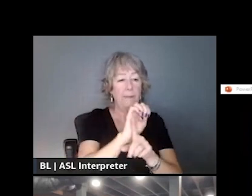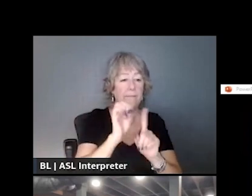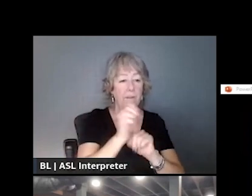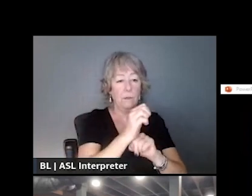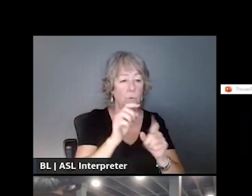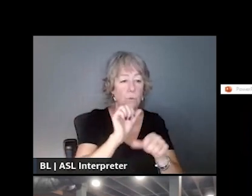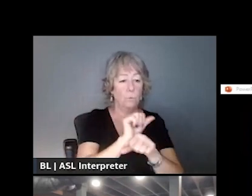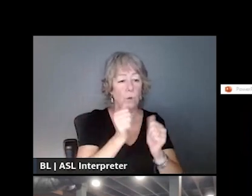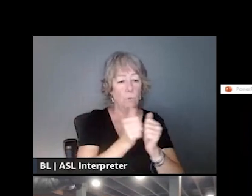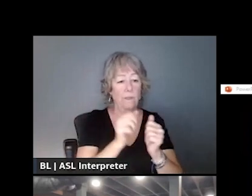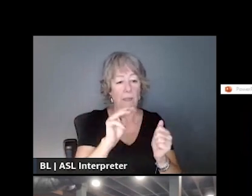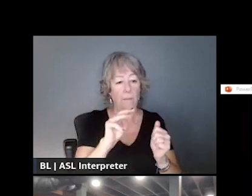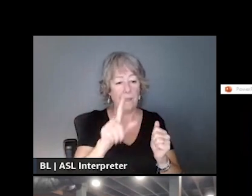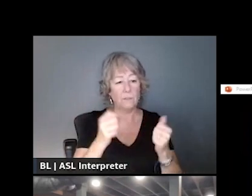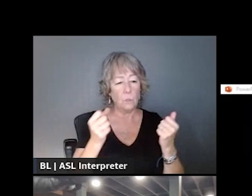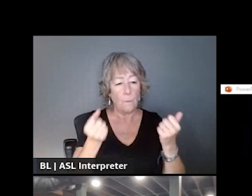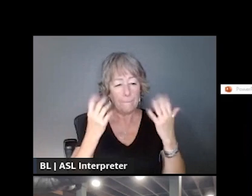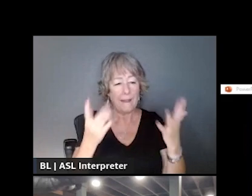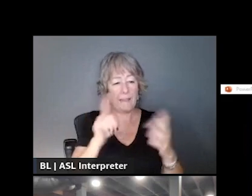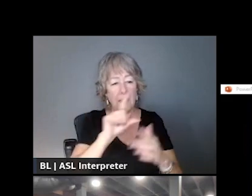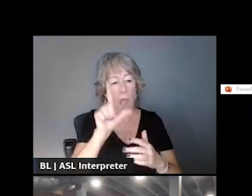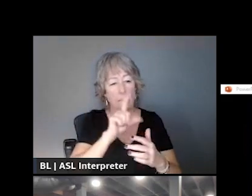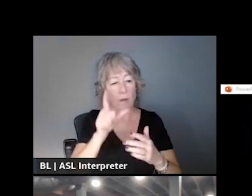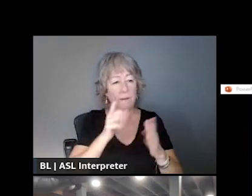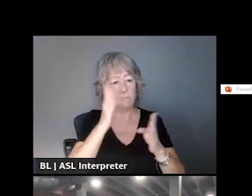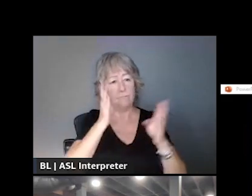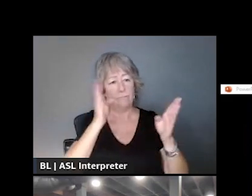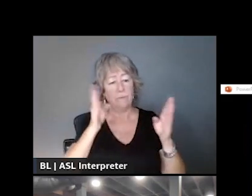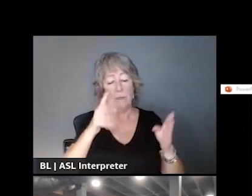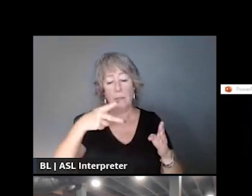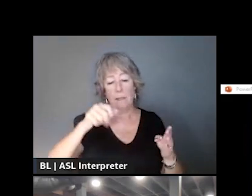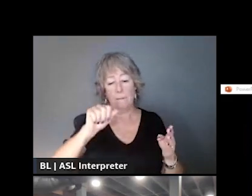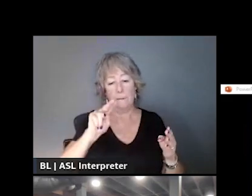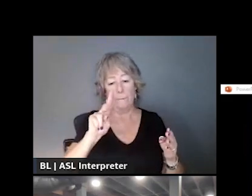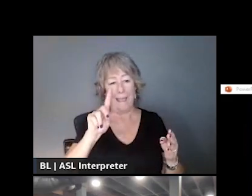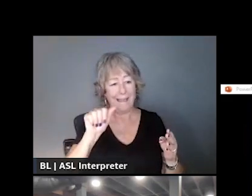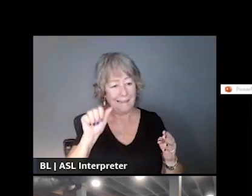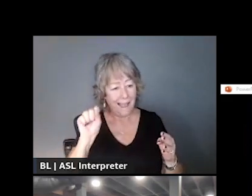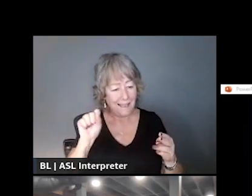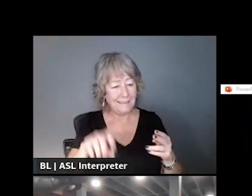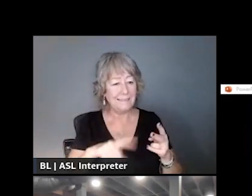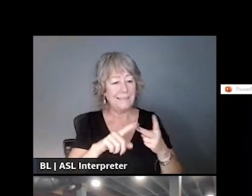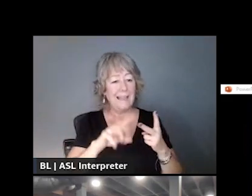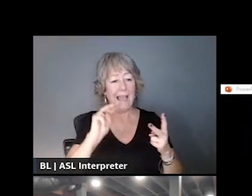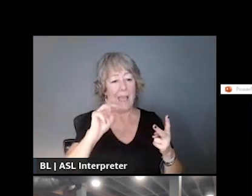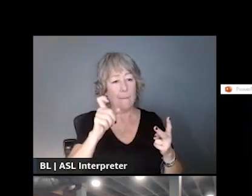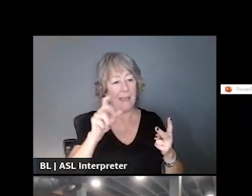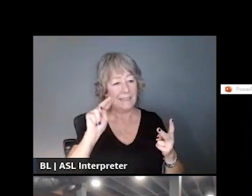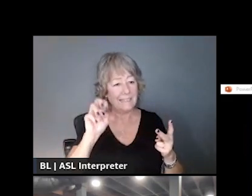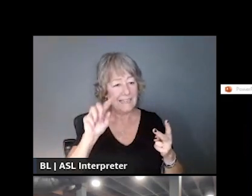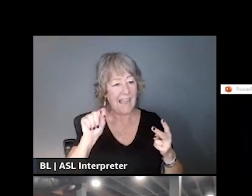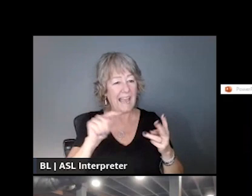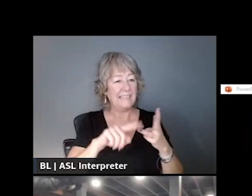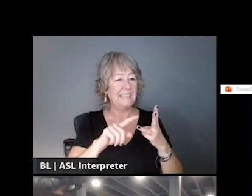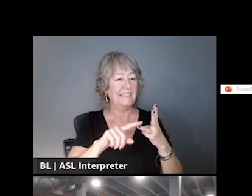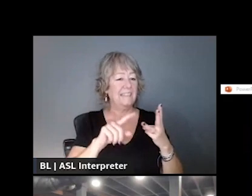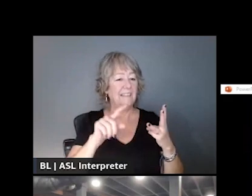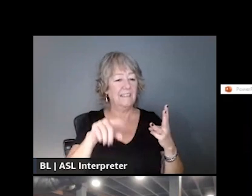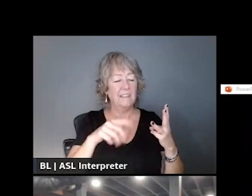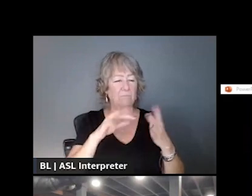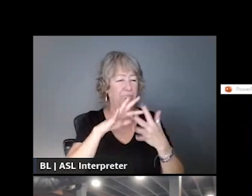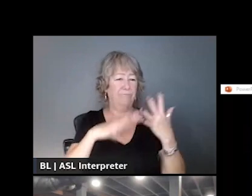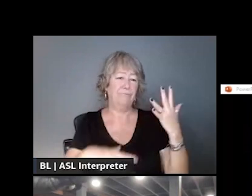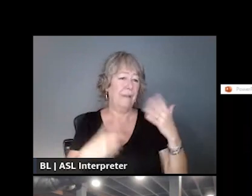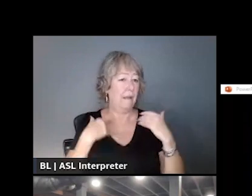right? There's so many libraries out there, Brian, like Pandas and, you know, MXNet, TensorFlow, PyTorch, all these